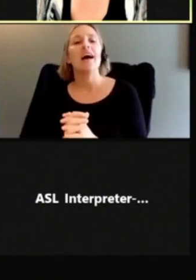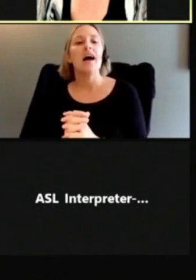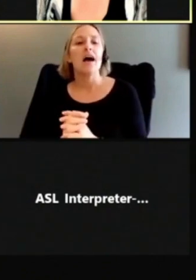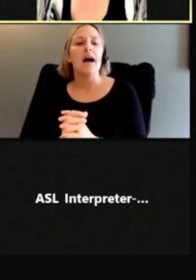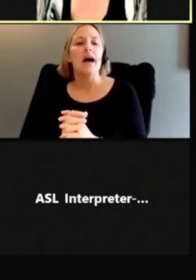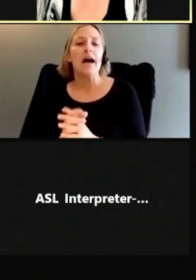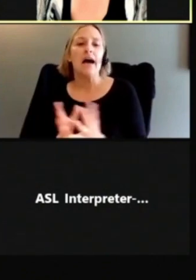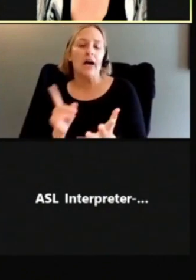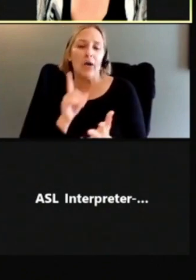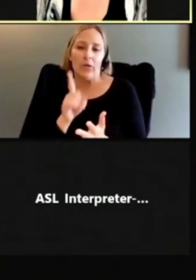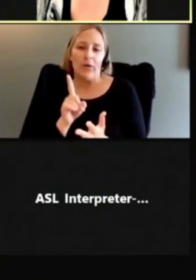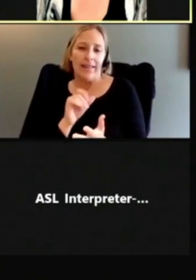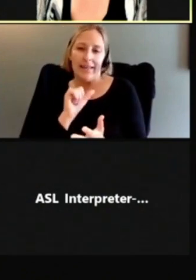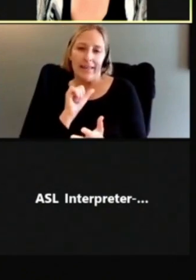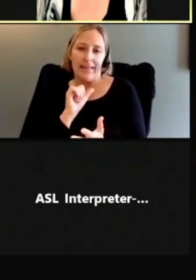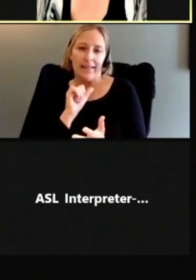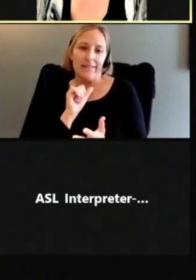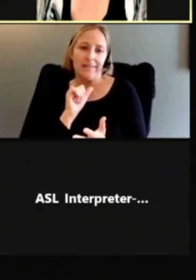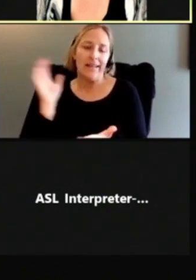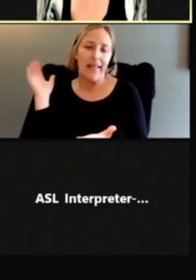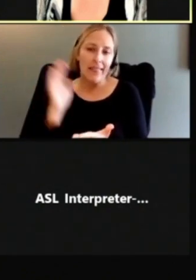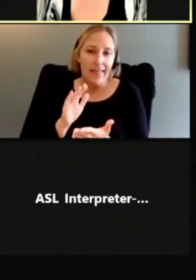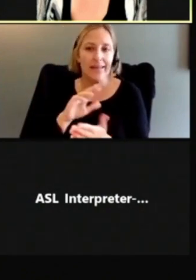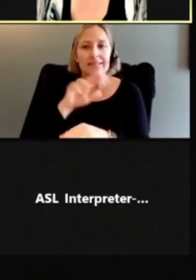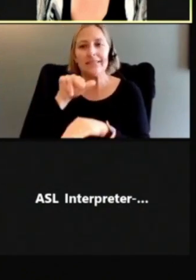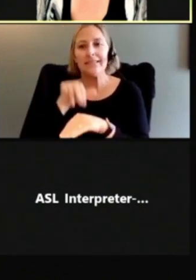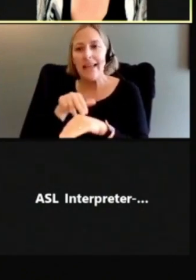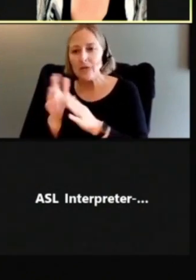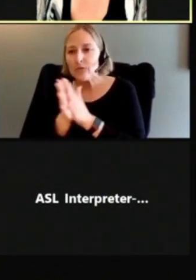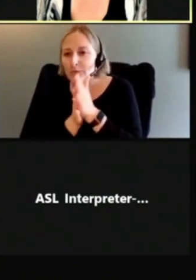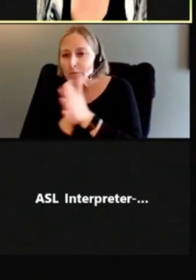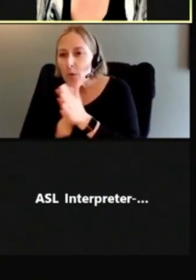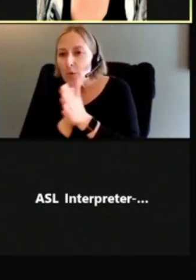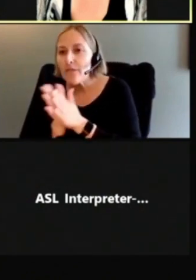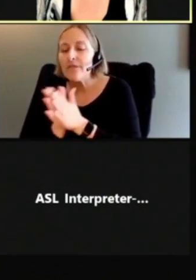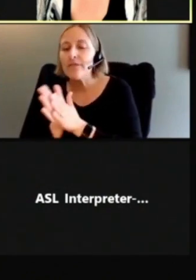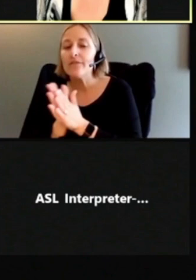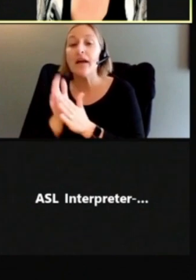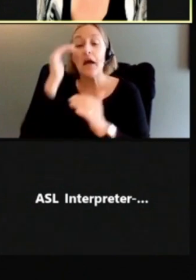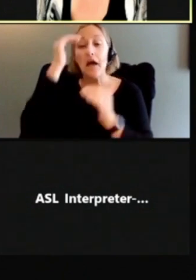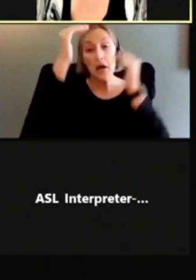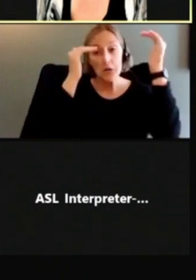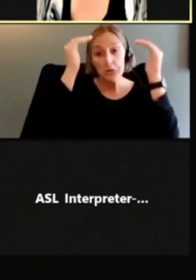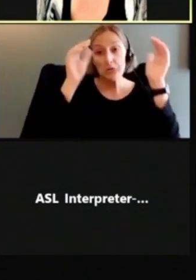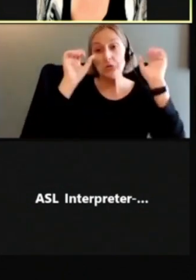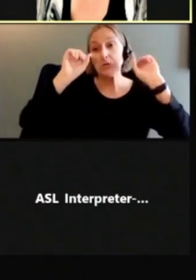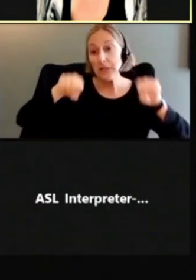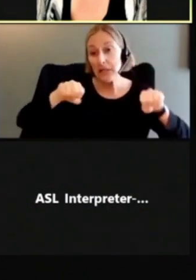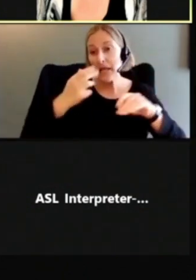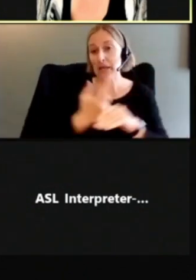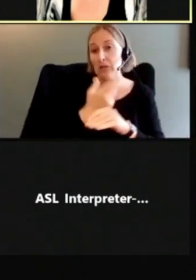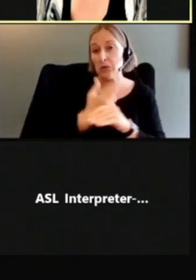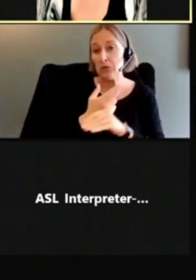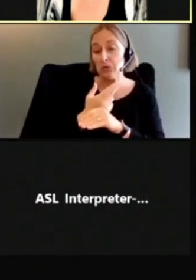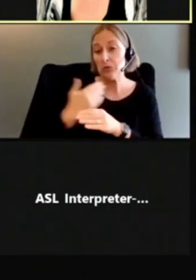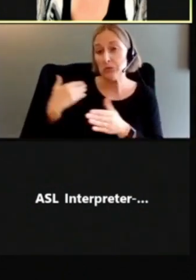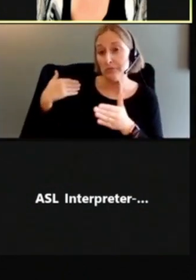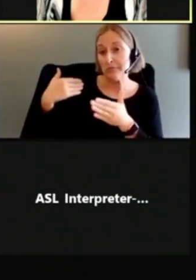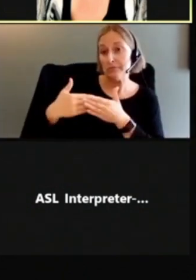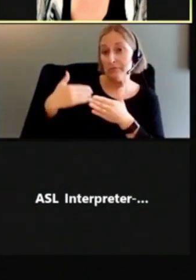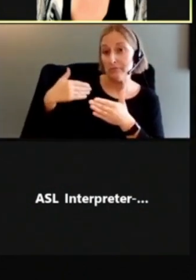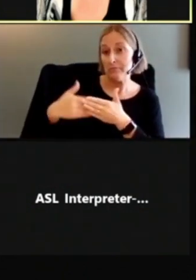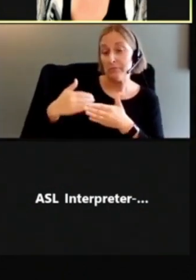less naturally motivated in learning situations. Adults, they can tap into their existing knowledge base or their